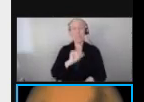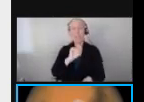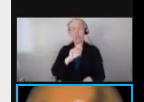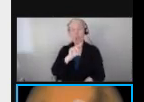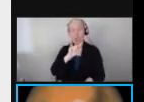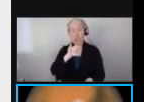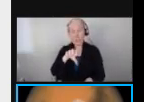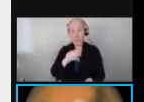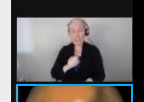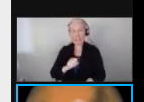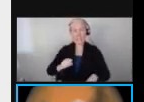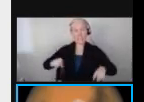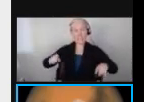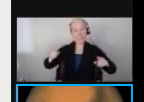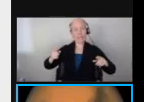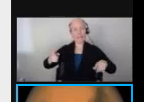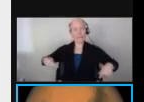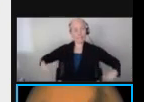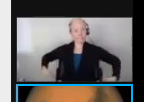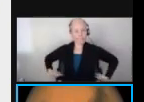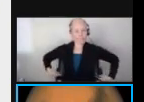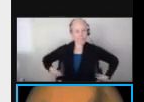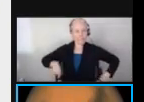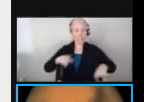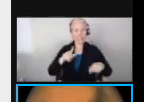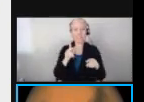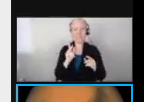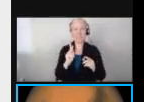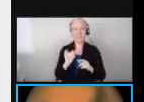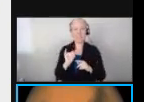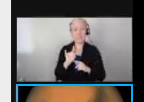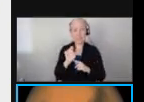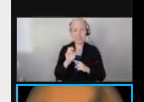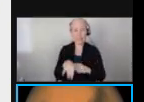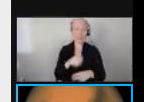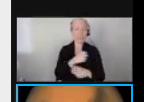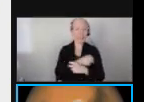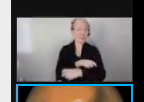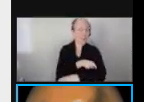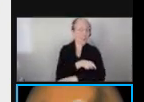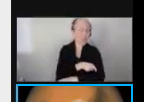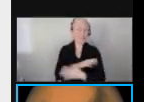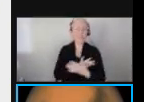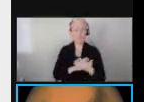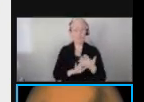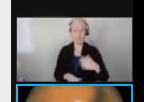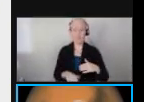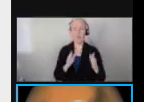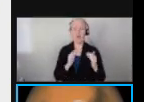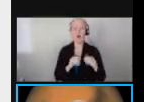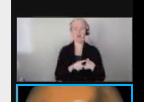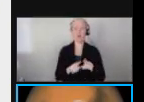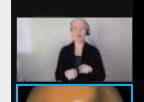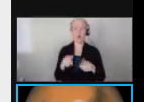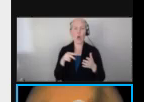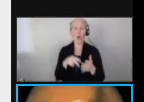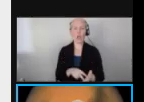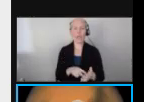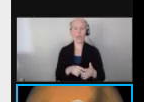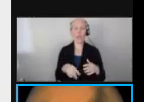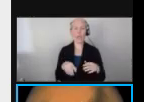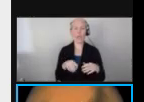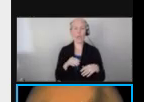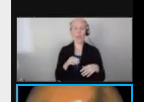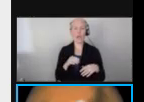skeletal muscle, lots of different things that we can do there. And then we're also looking at crew and team performance measures, our standard measures,